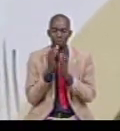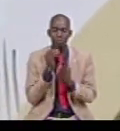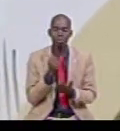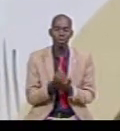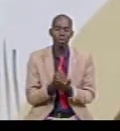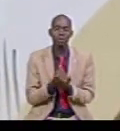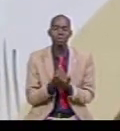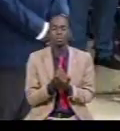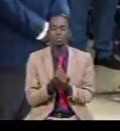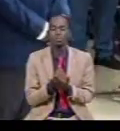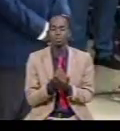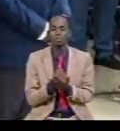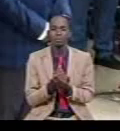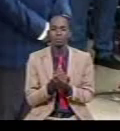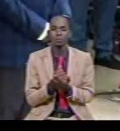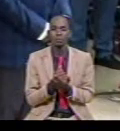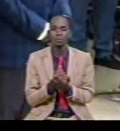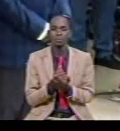amen